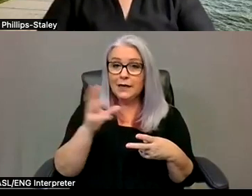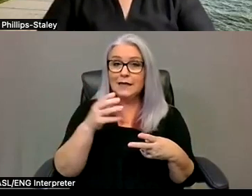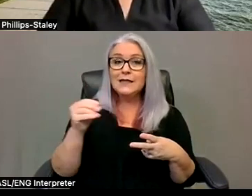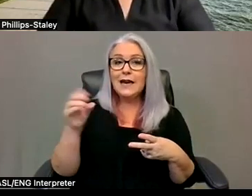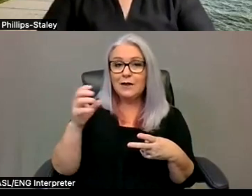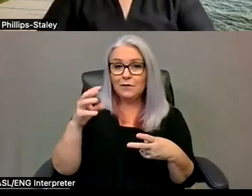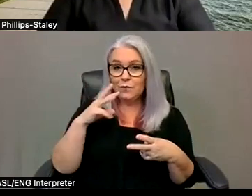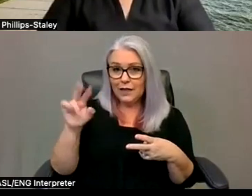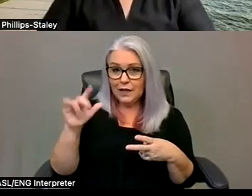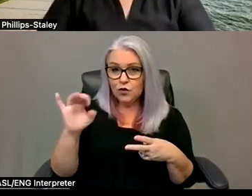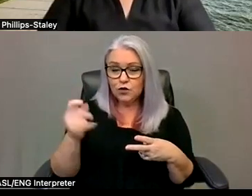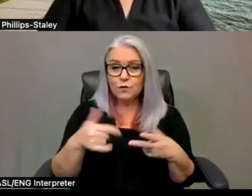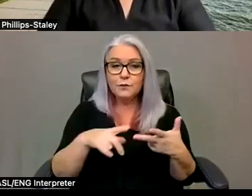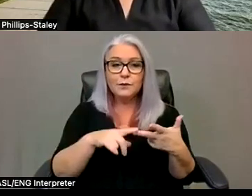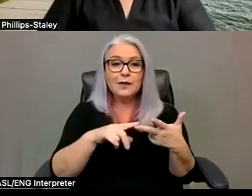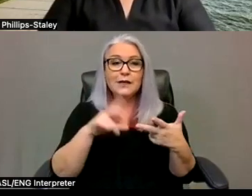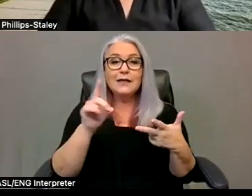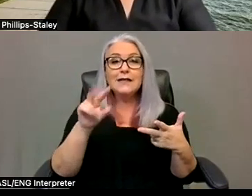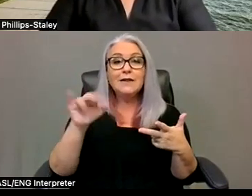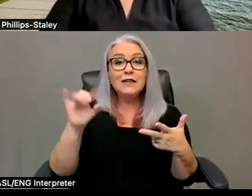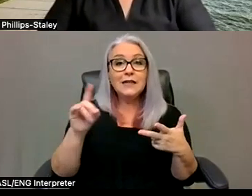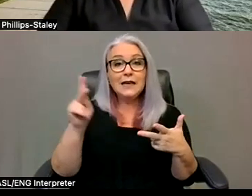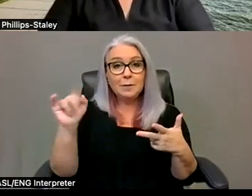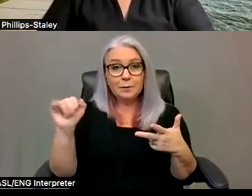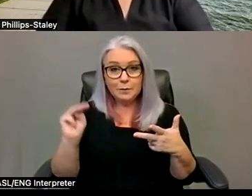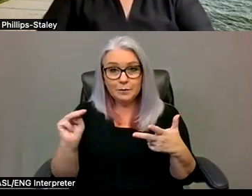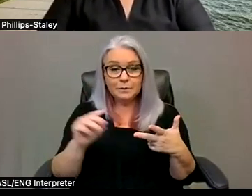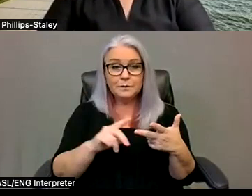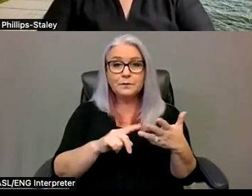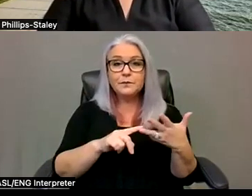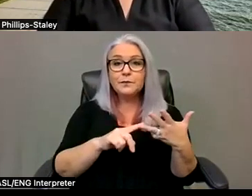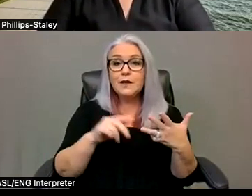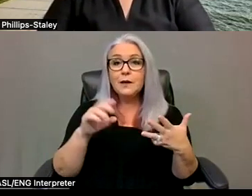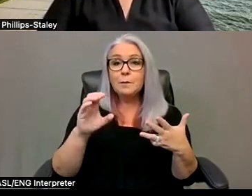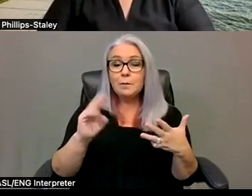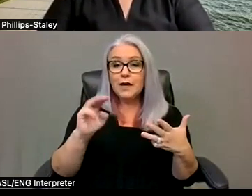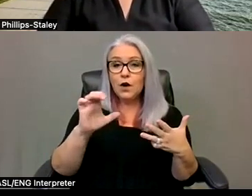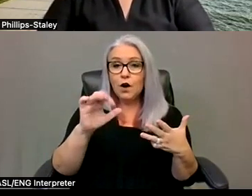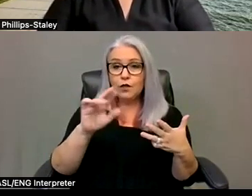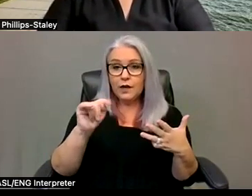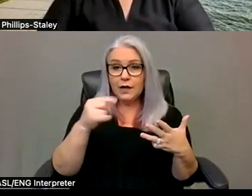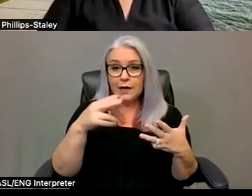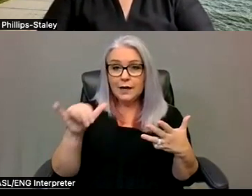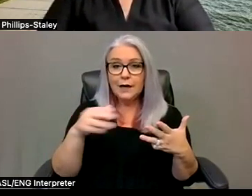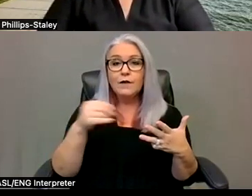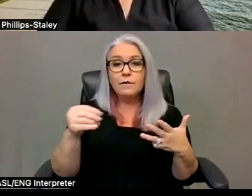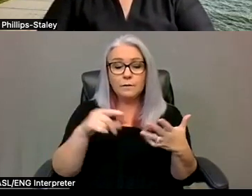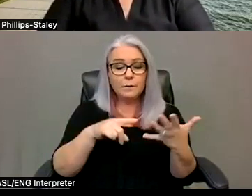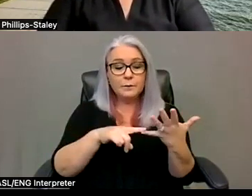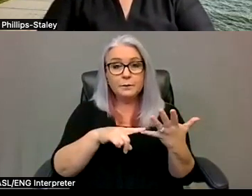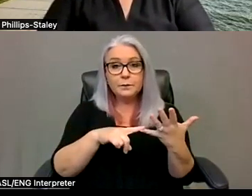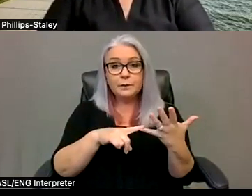Lines. David Kim on the Democratic line. Haydee L. McCarthy on the Republican and Village First